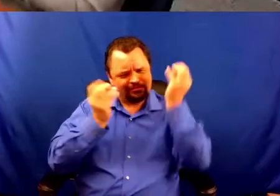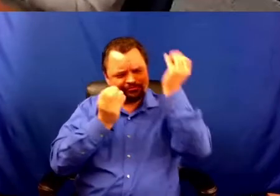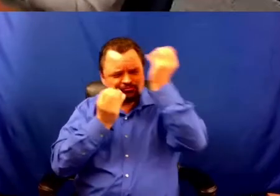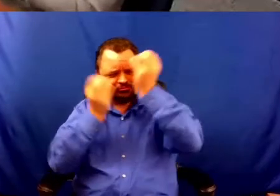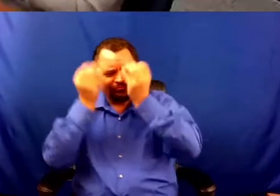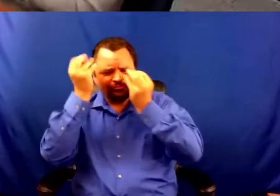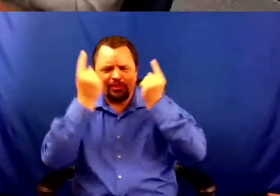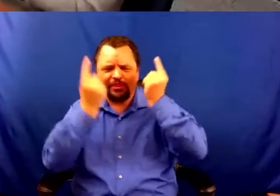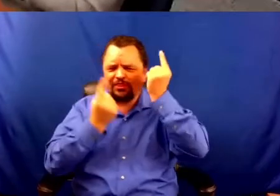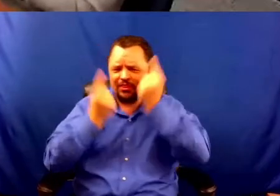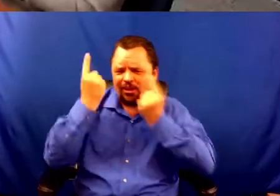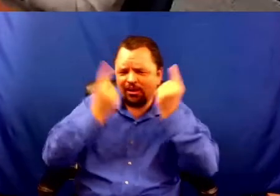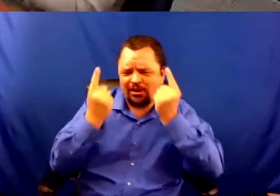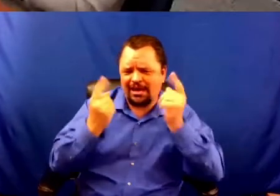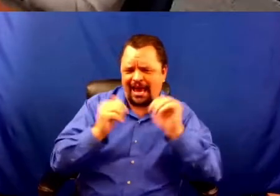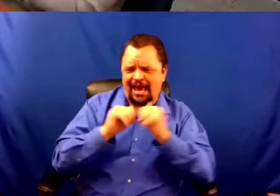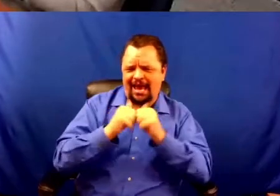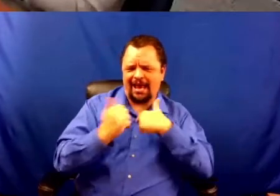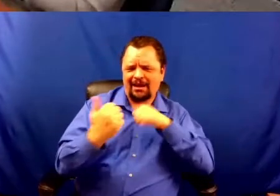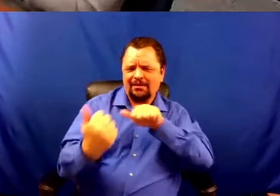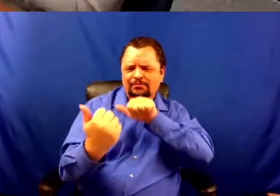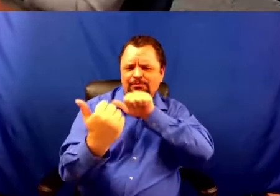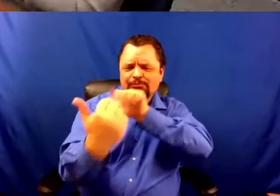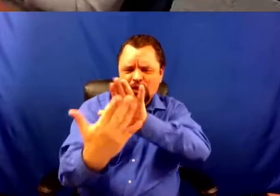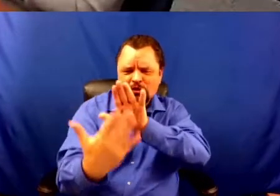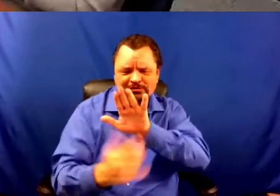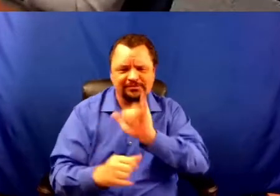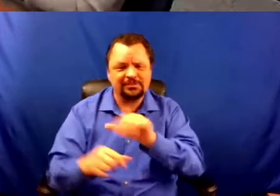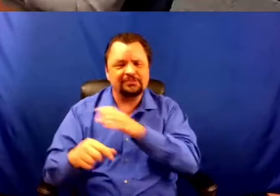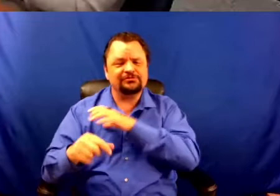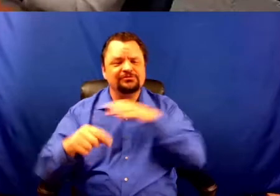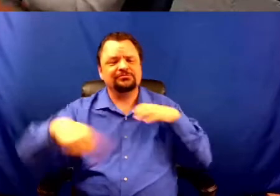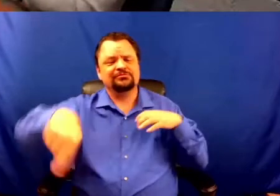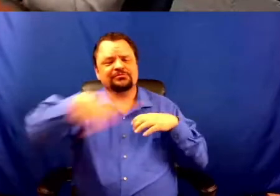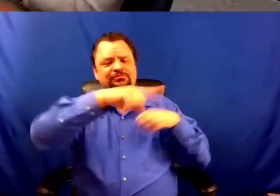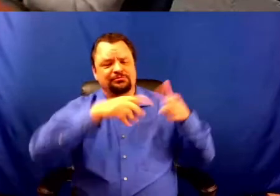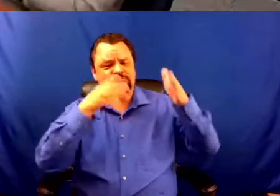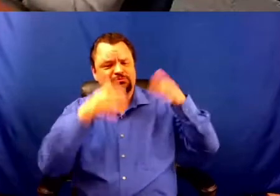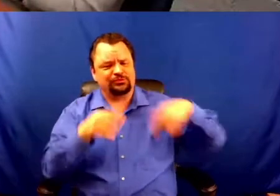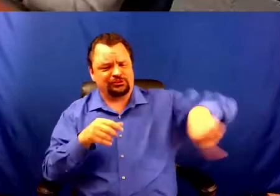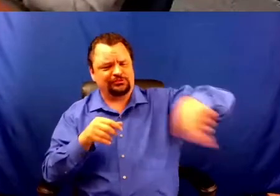approach to really your commissioners standing up against